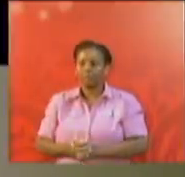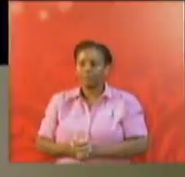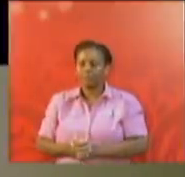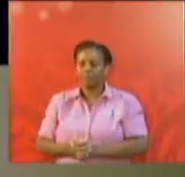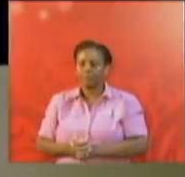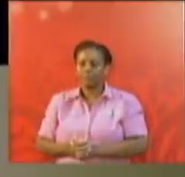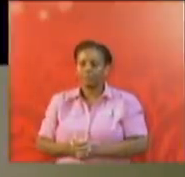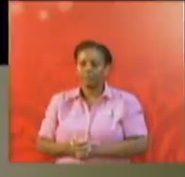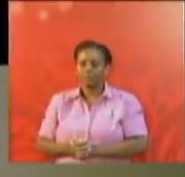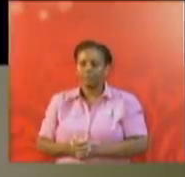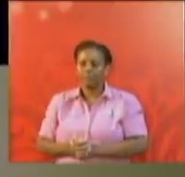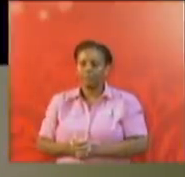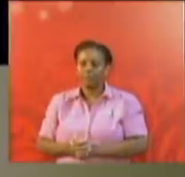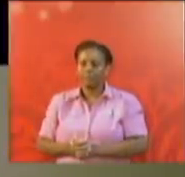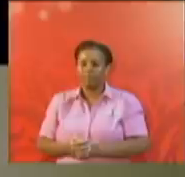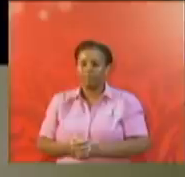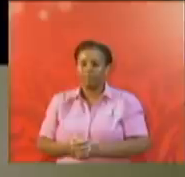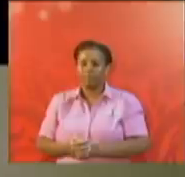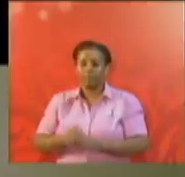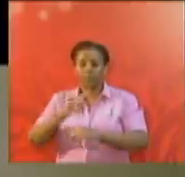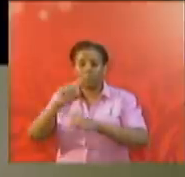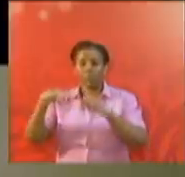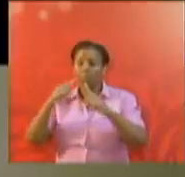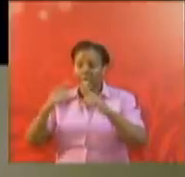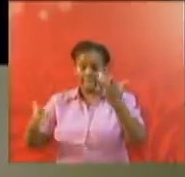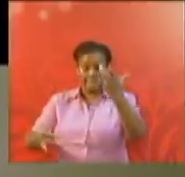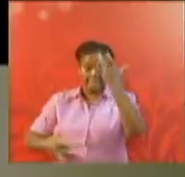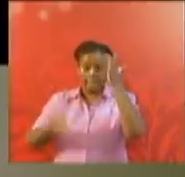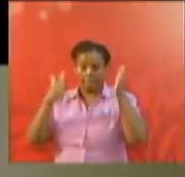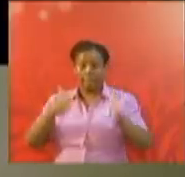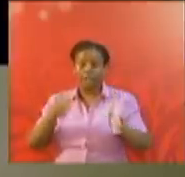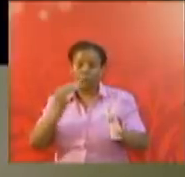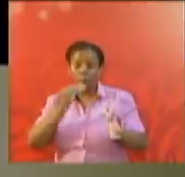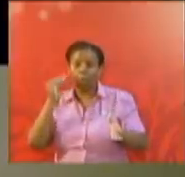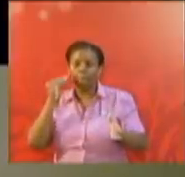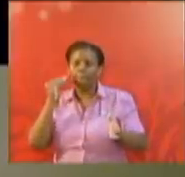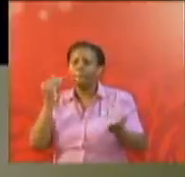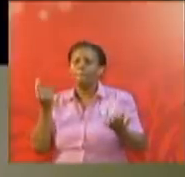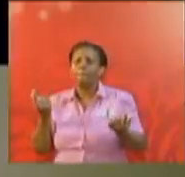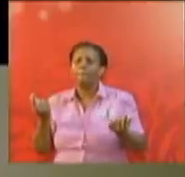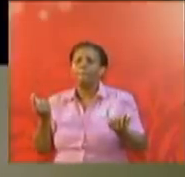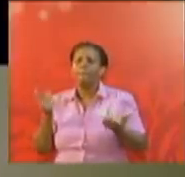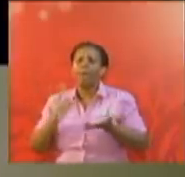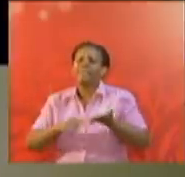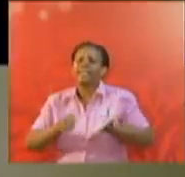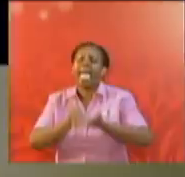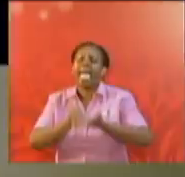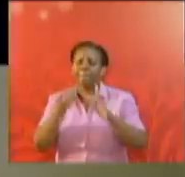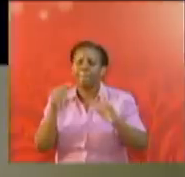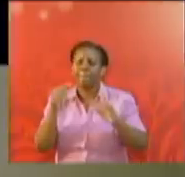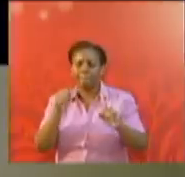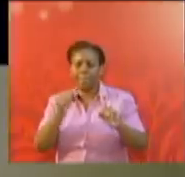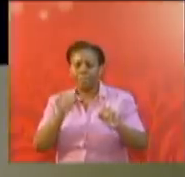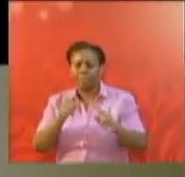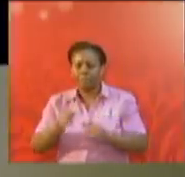find out, when a patient is at home, is there any treatment he gets? Is there any specific thing that he would